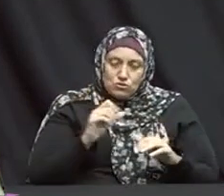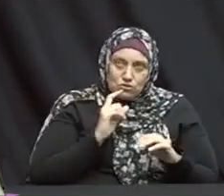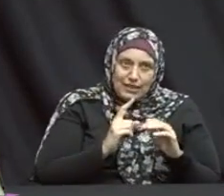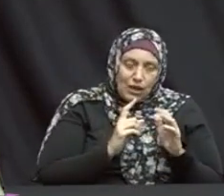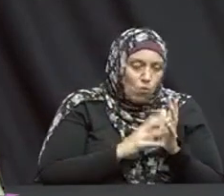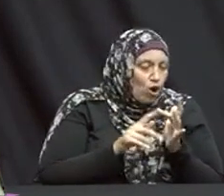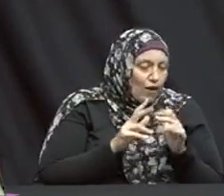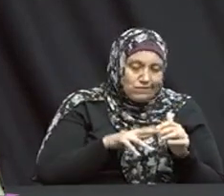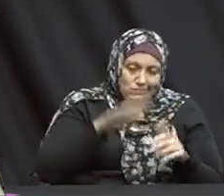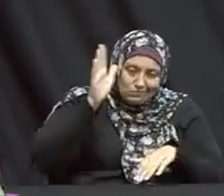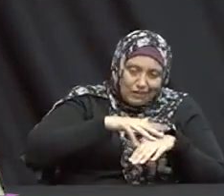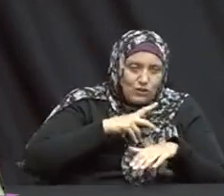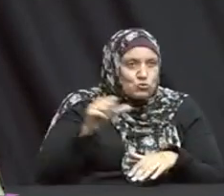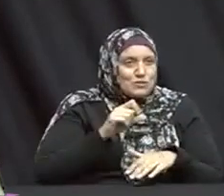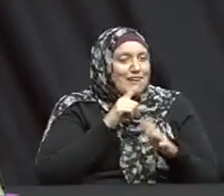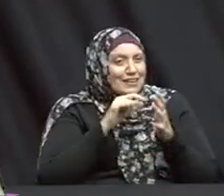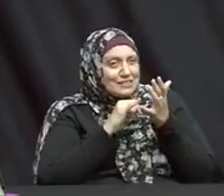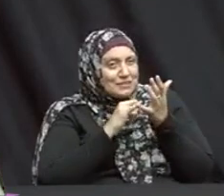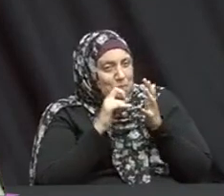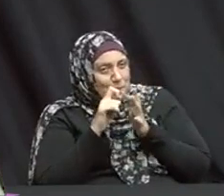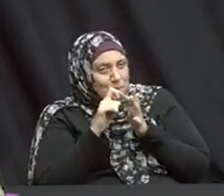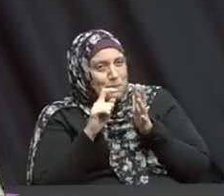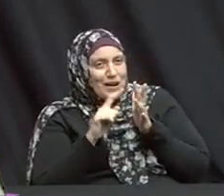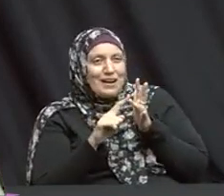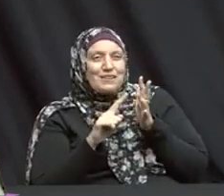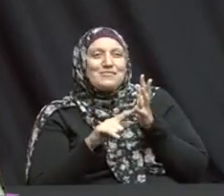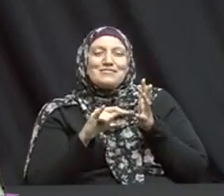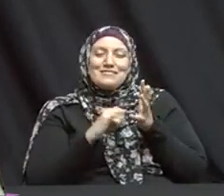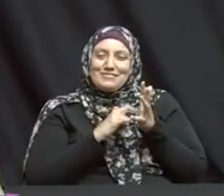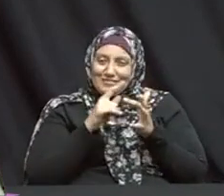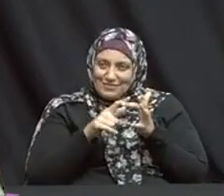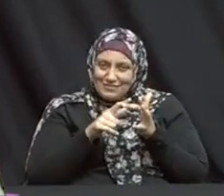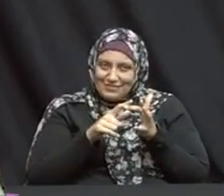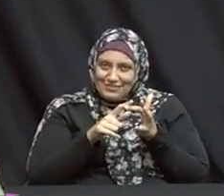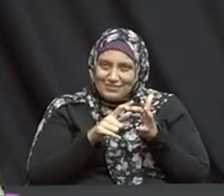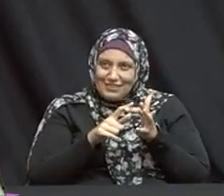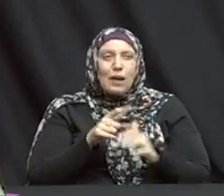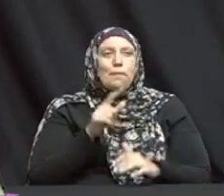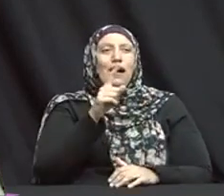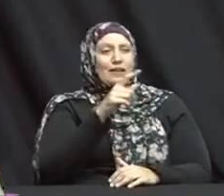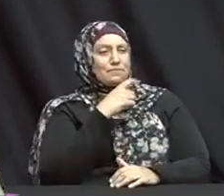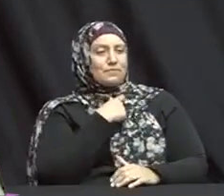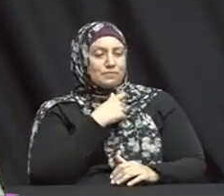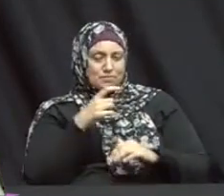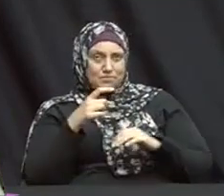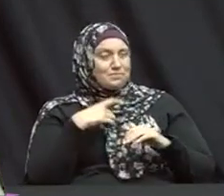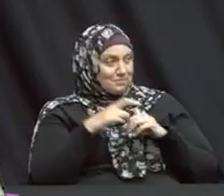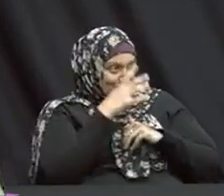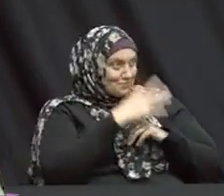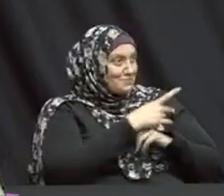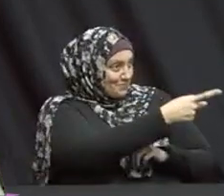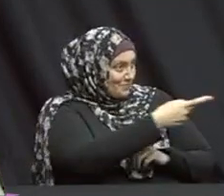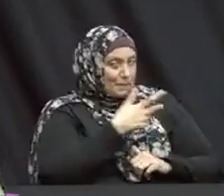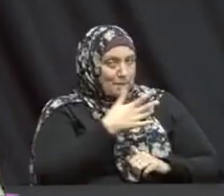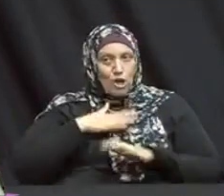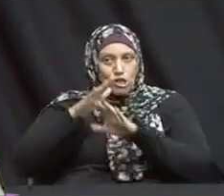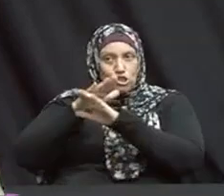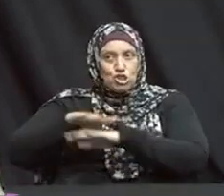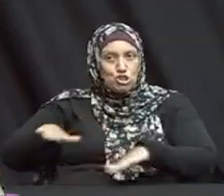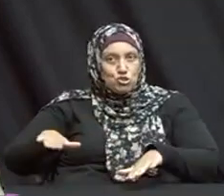spouse, and the children are not the children of the deceased. And there are a number of scenarios.